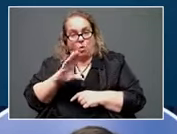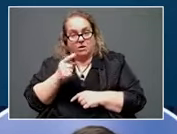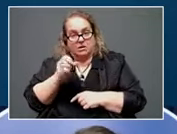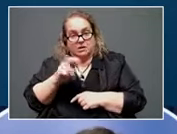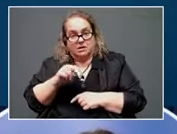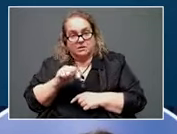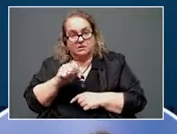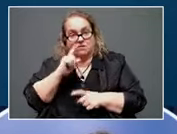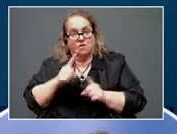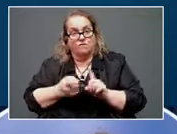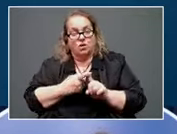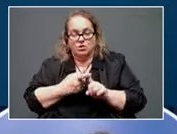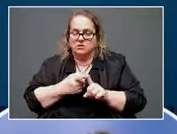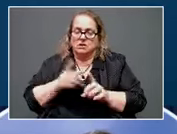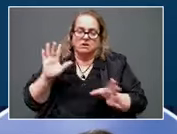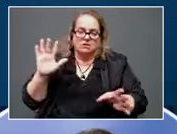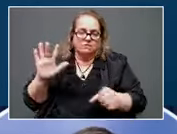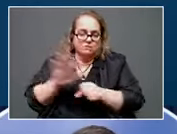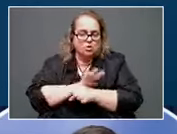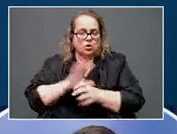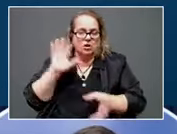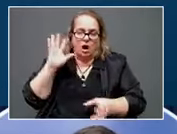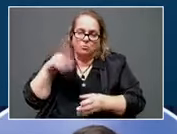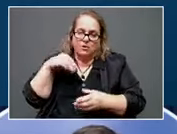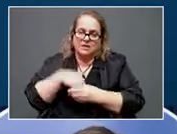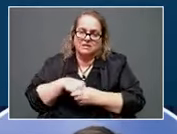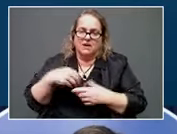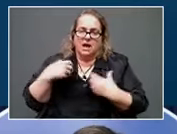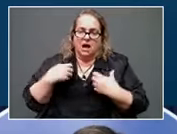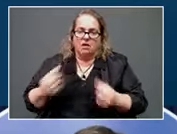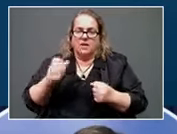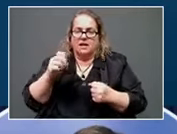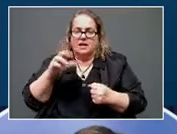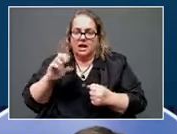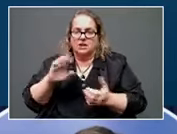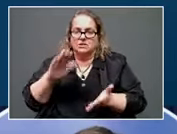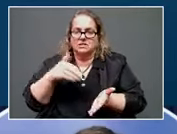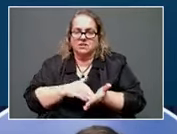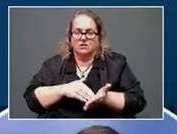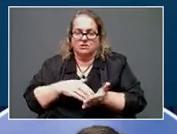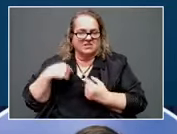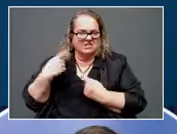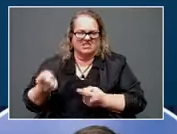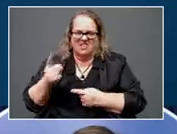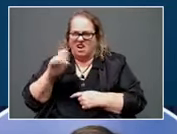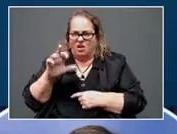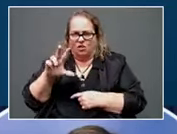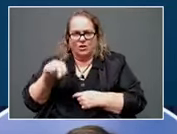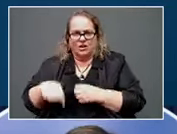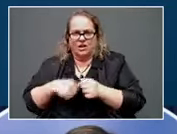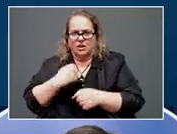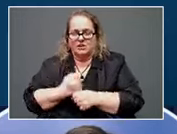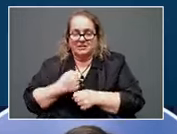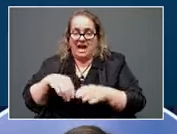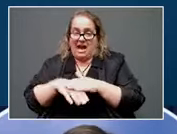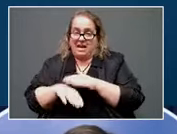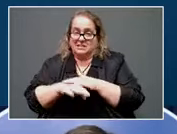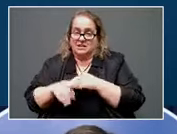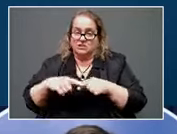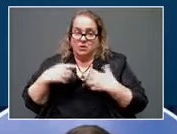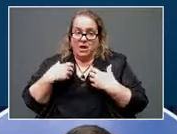health care center in West Louisville, I think in 130 years. Access to health care is an issue